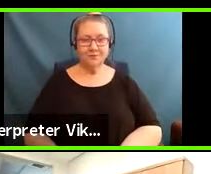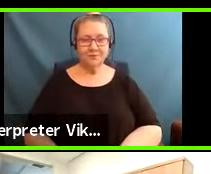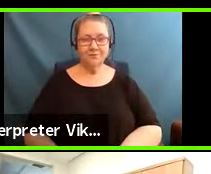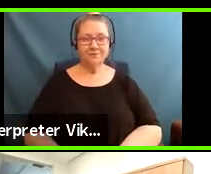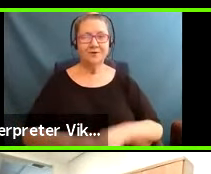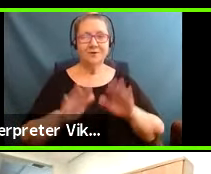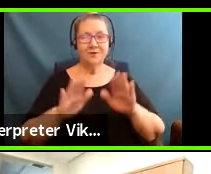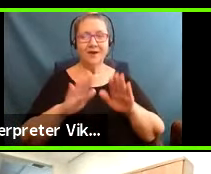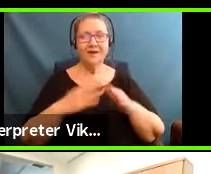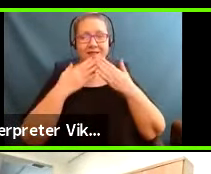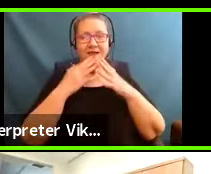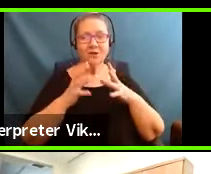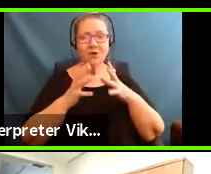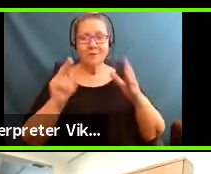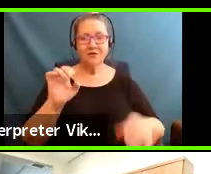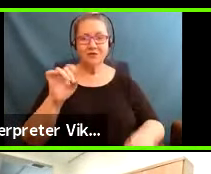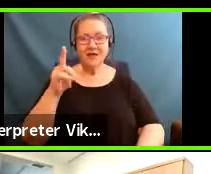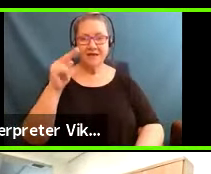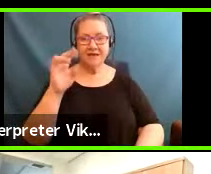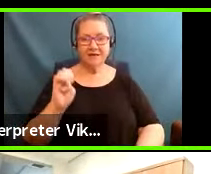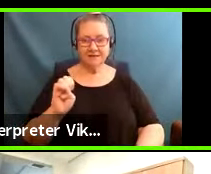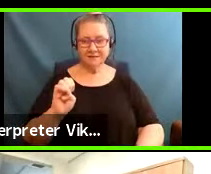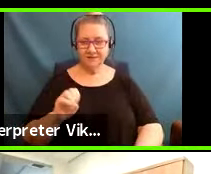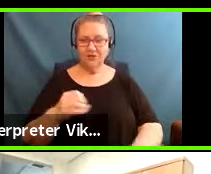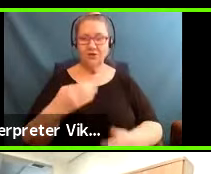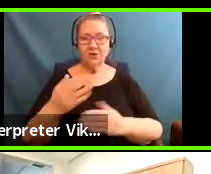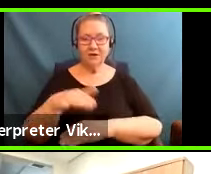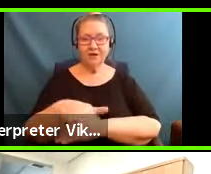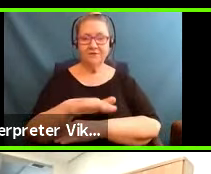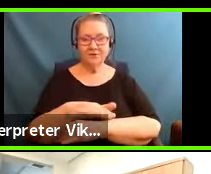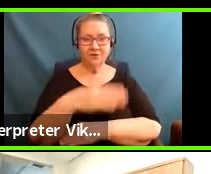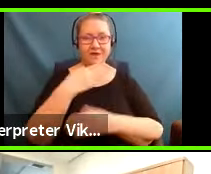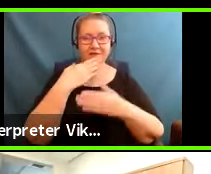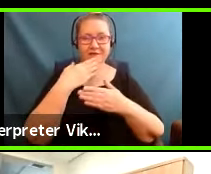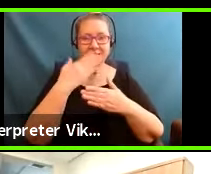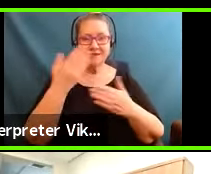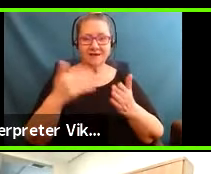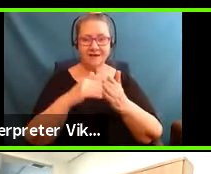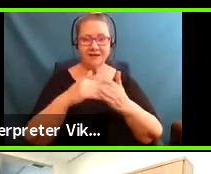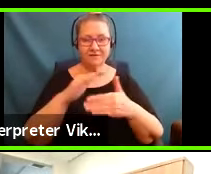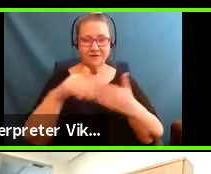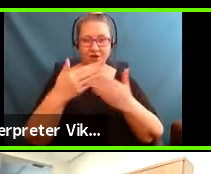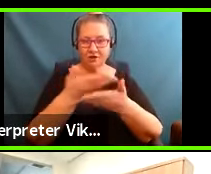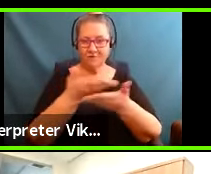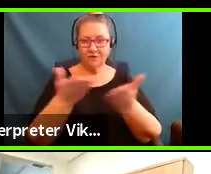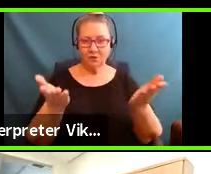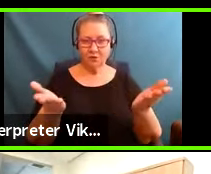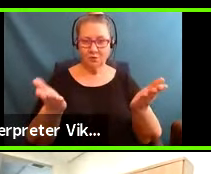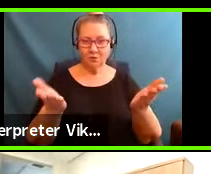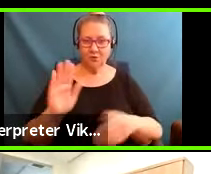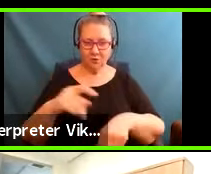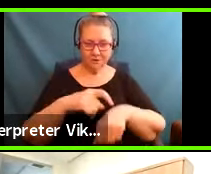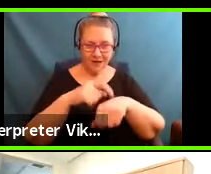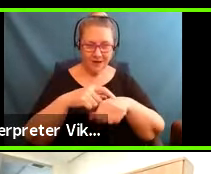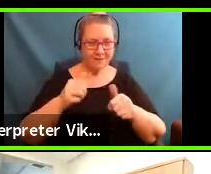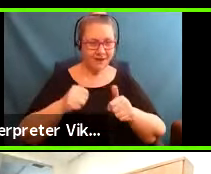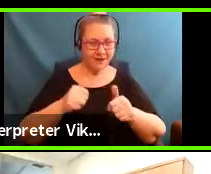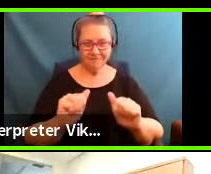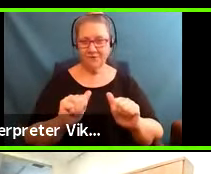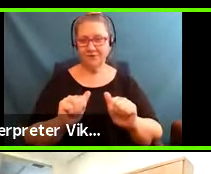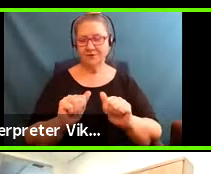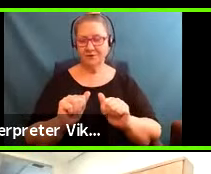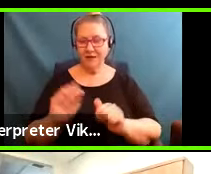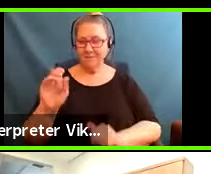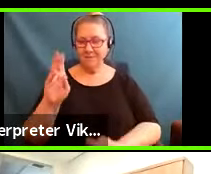Great, thank you so much, Nadine. Good afternoon, everyone. Thanks again to all of you for all your time and effort, and as Bobby often points